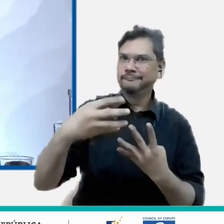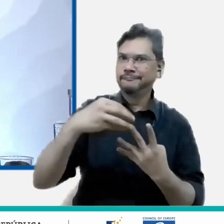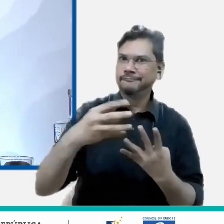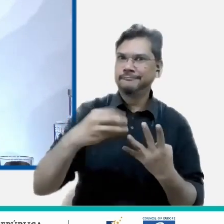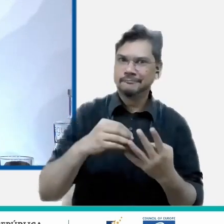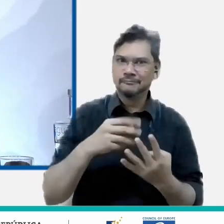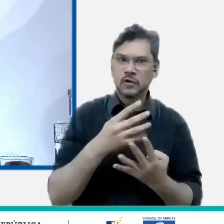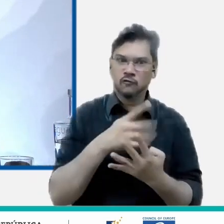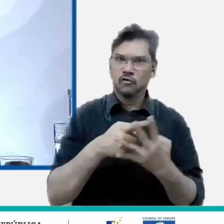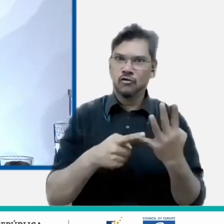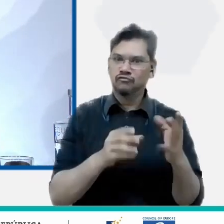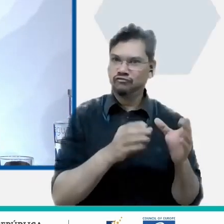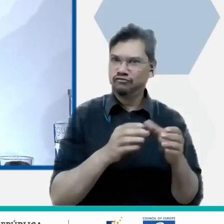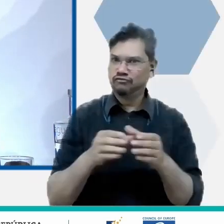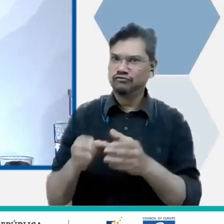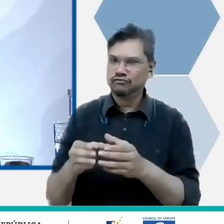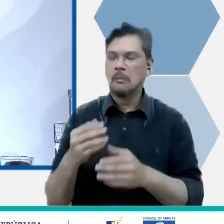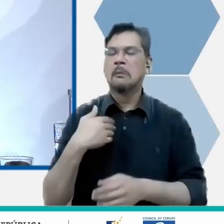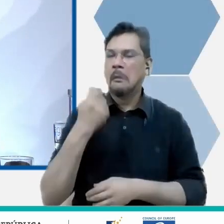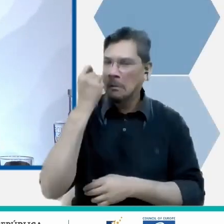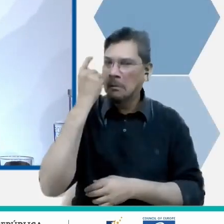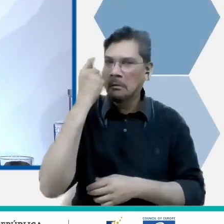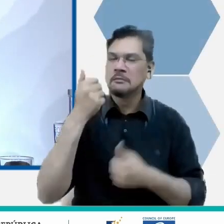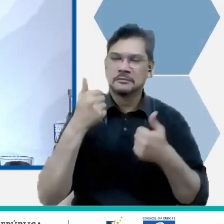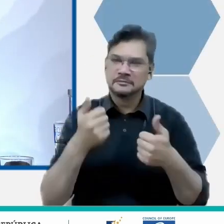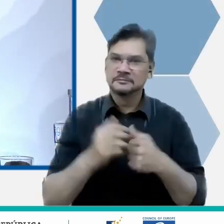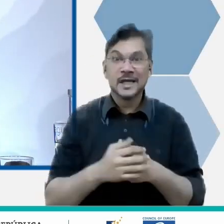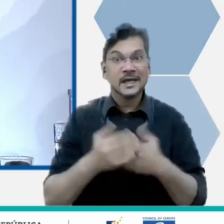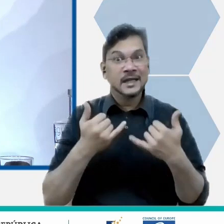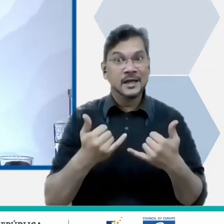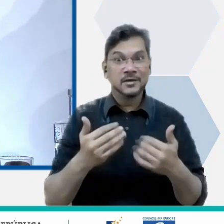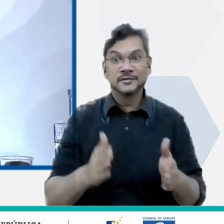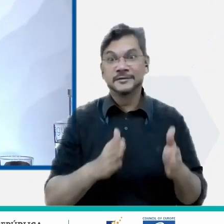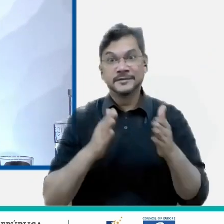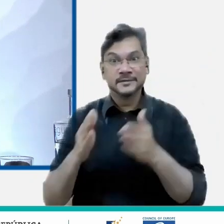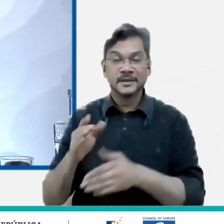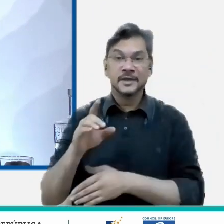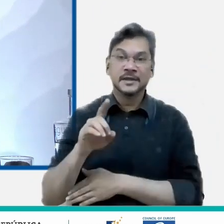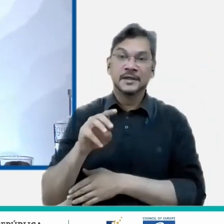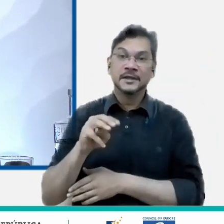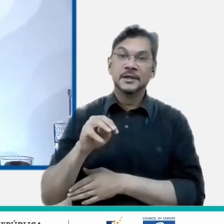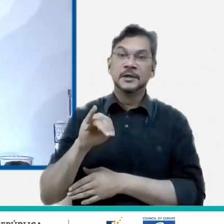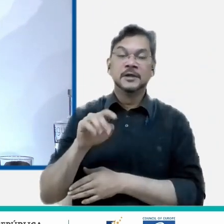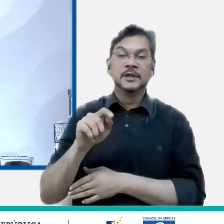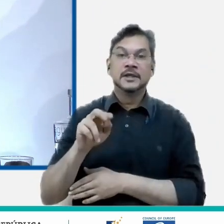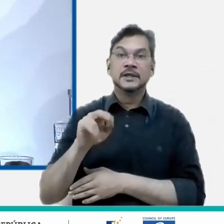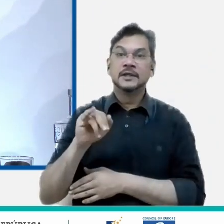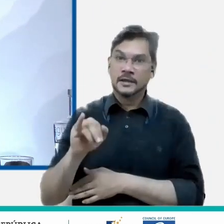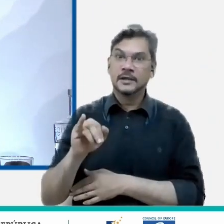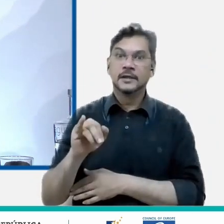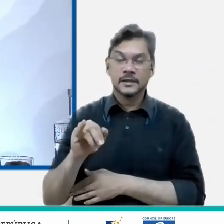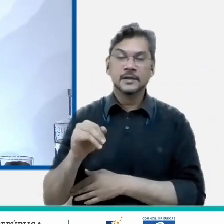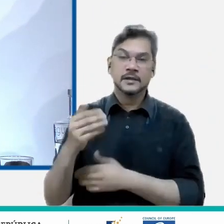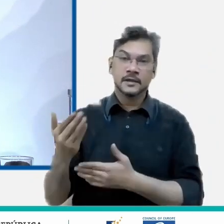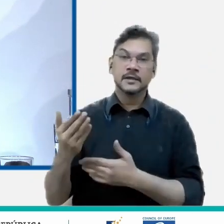to invite a second keynote speaker, Mr. Dmitry Maryasin from United Nations Economic Commission for Europe, to